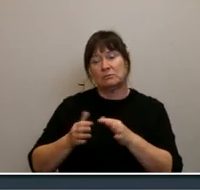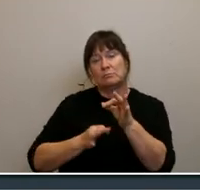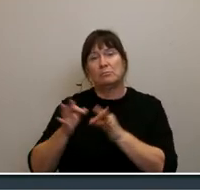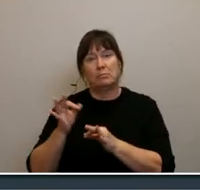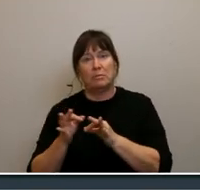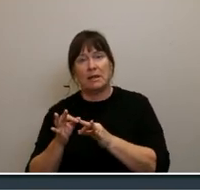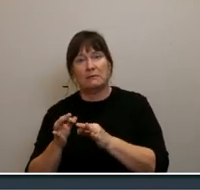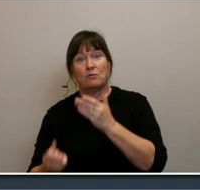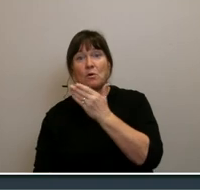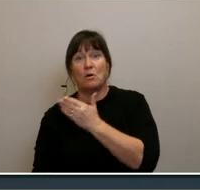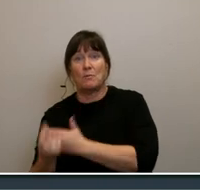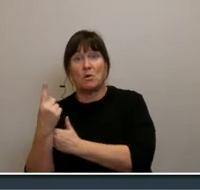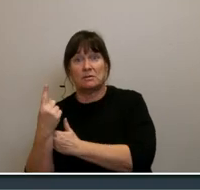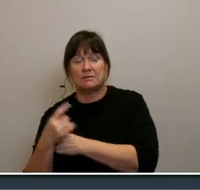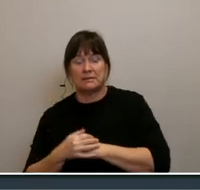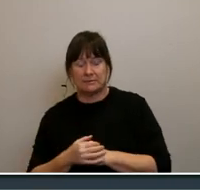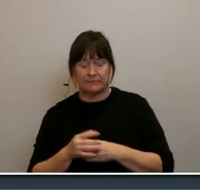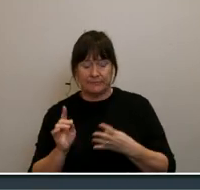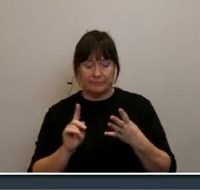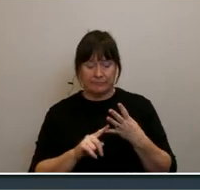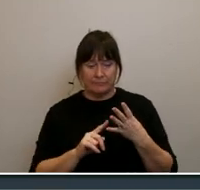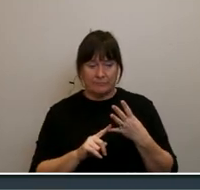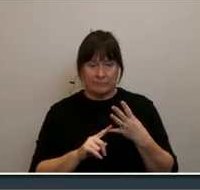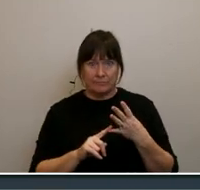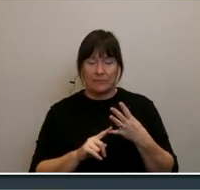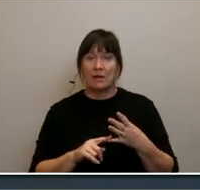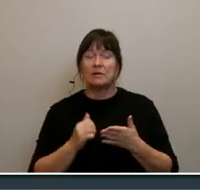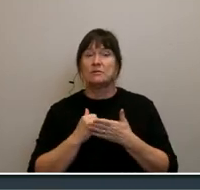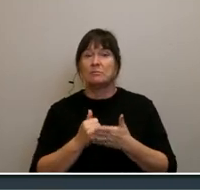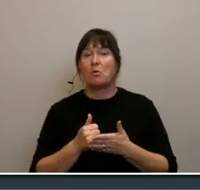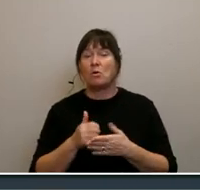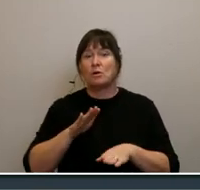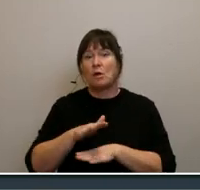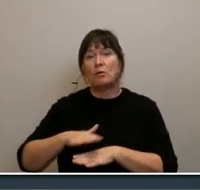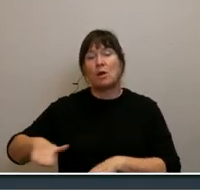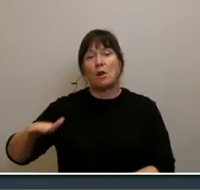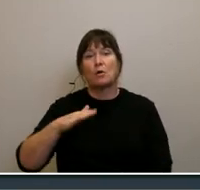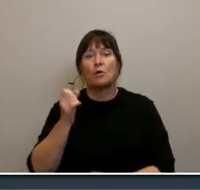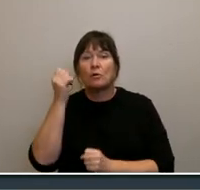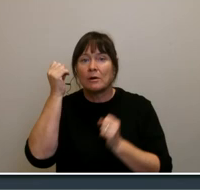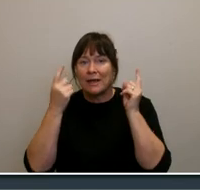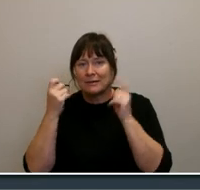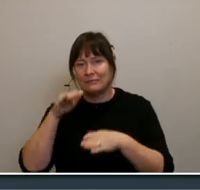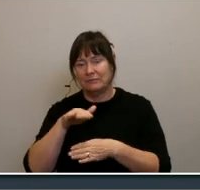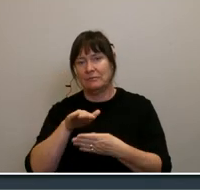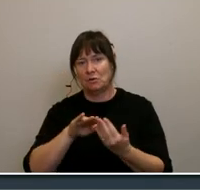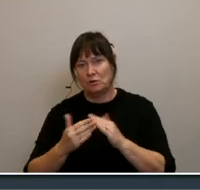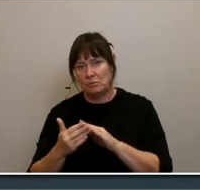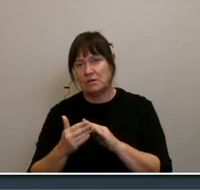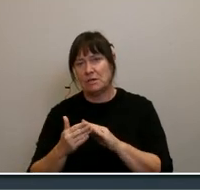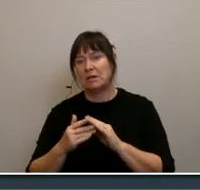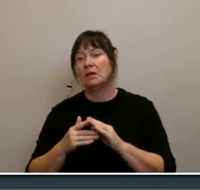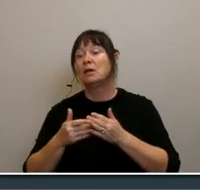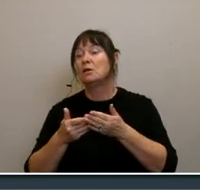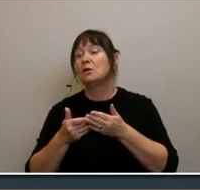emergencies. Fourthly, by supporting the local creative community in Napier to engage with the wider